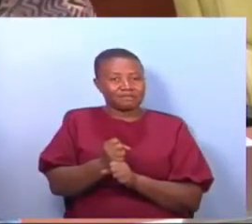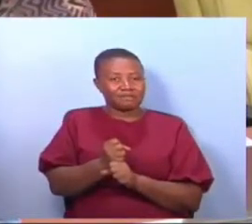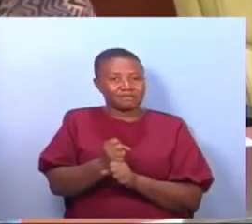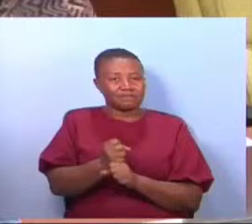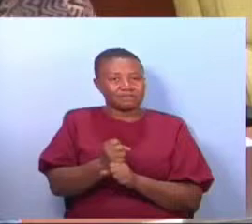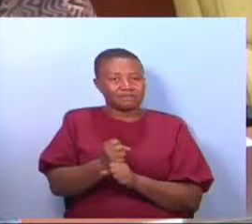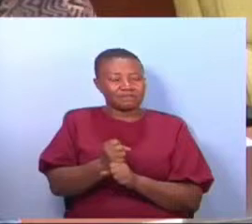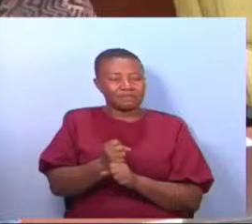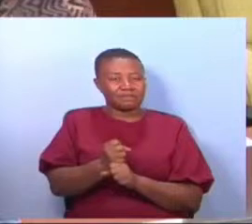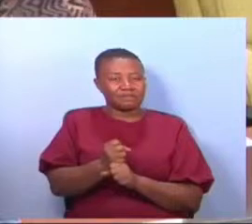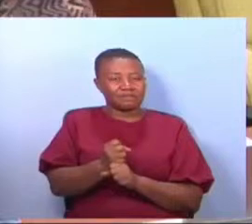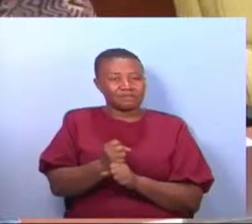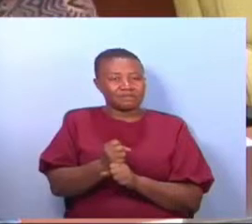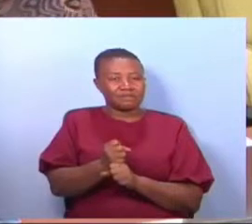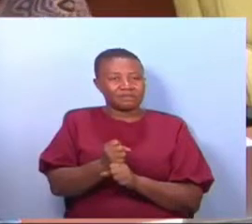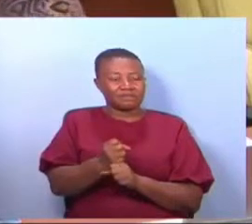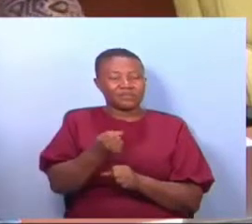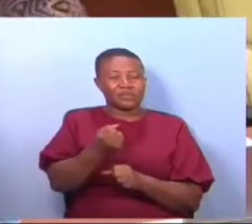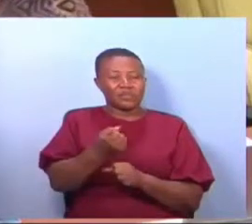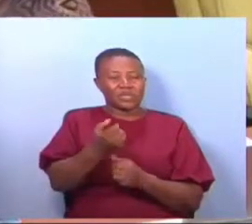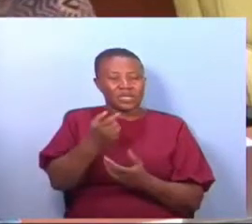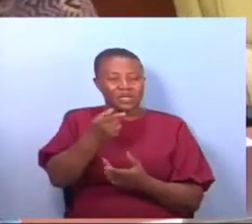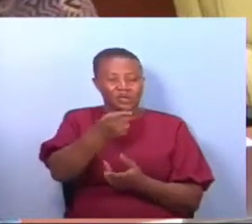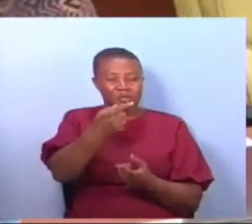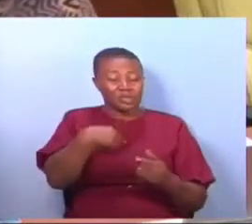and it makes me proud.